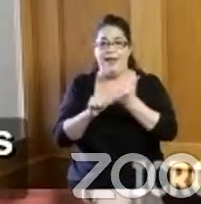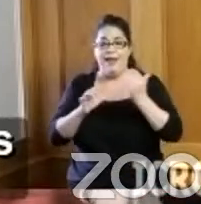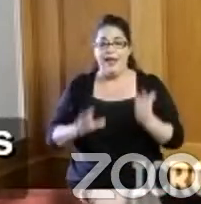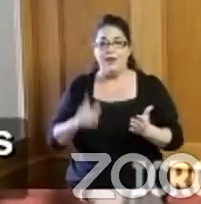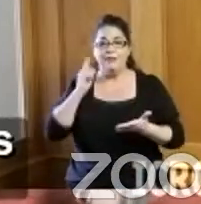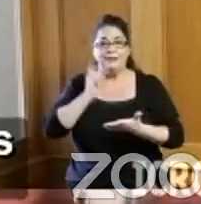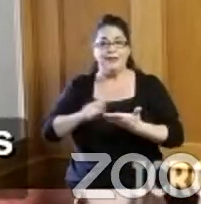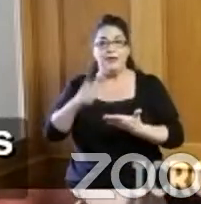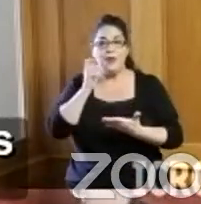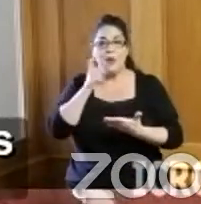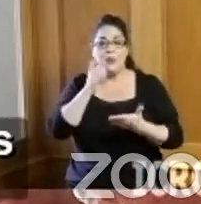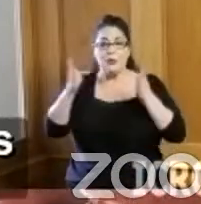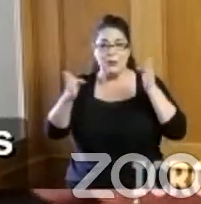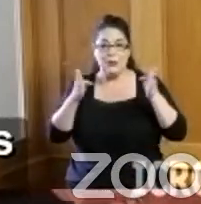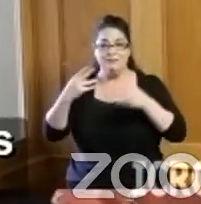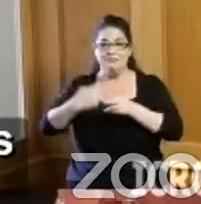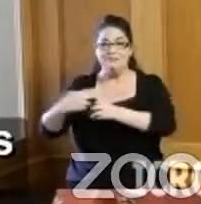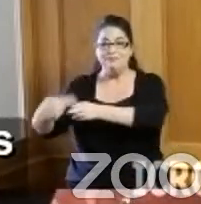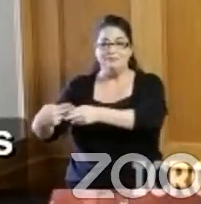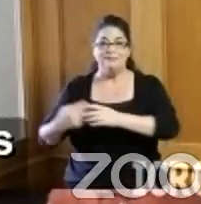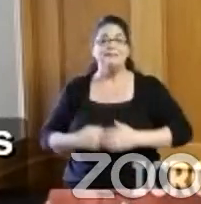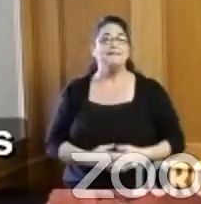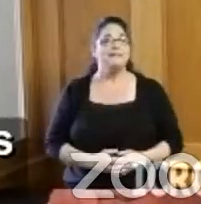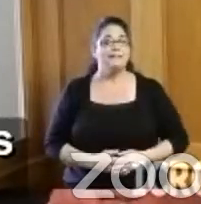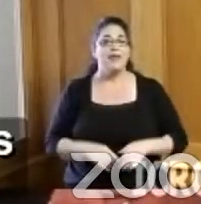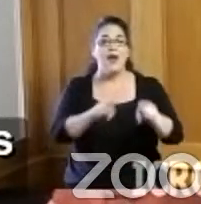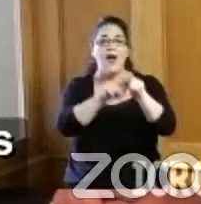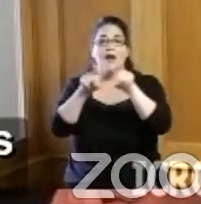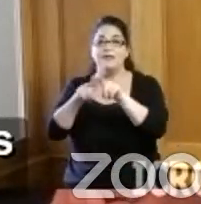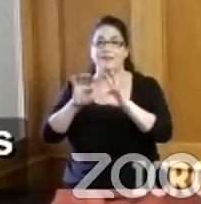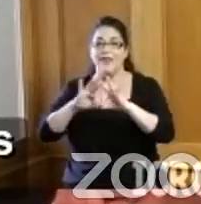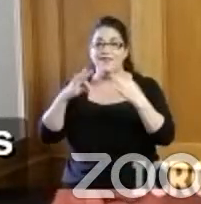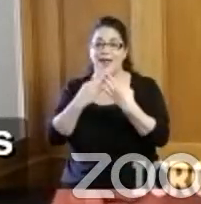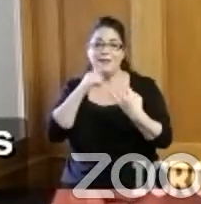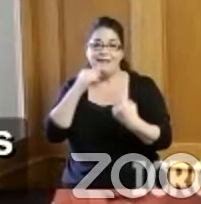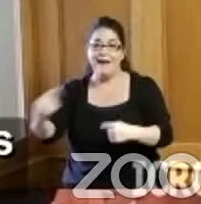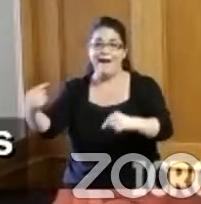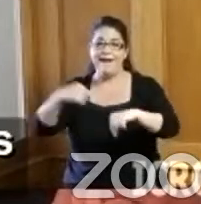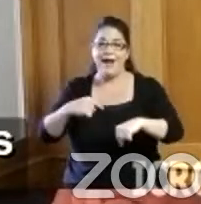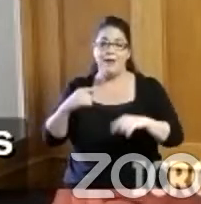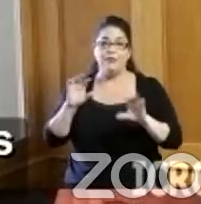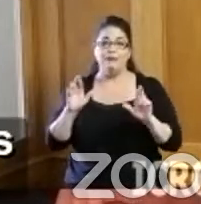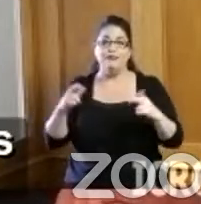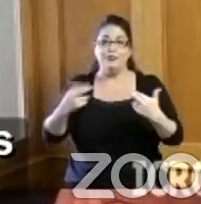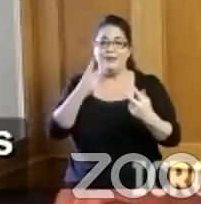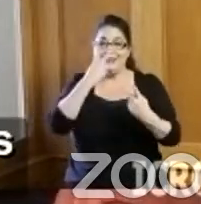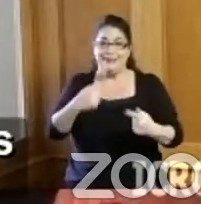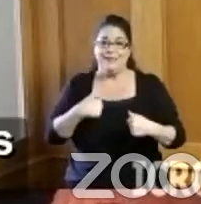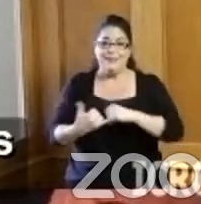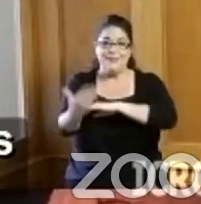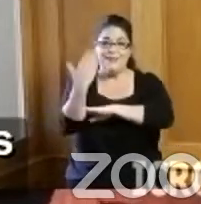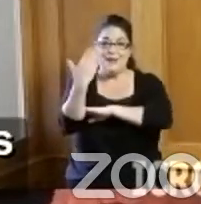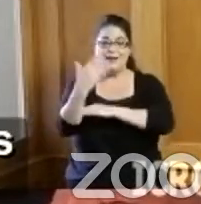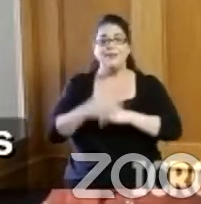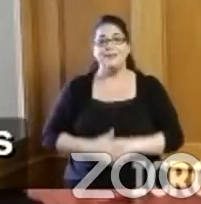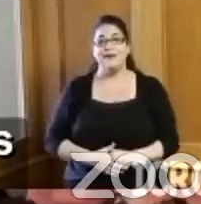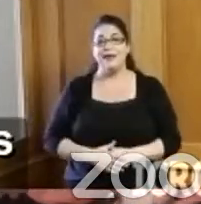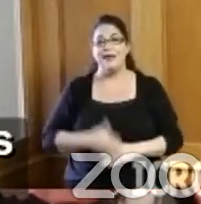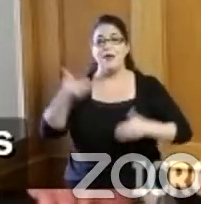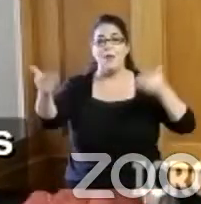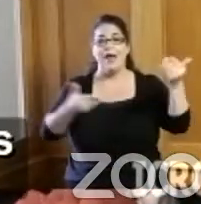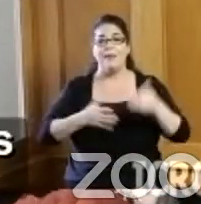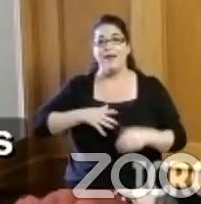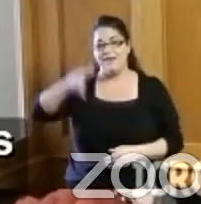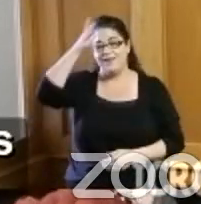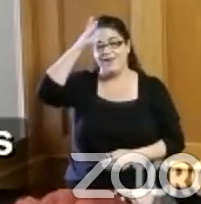who they are. And also, my family did not get to come in this room to see me get sworn in. So I do want to welcome my